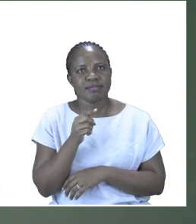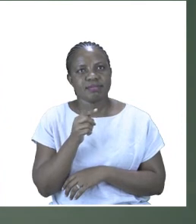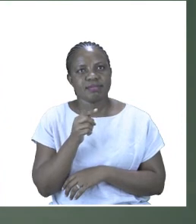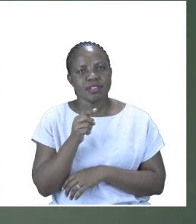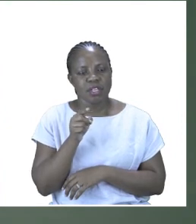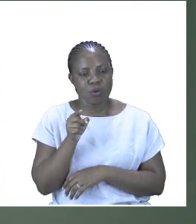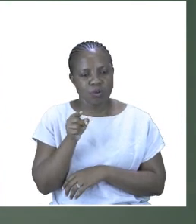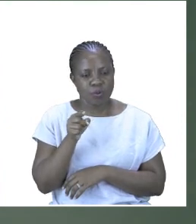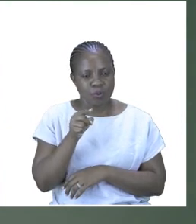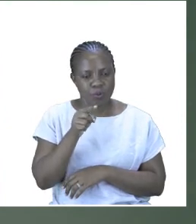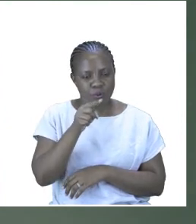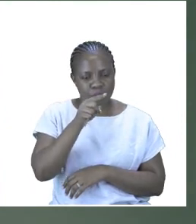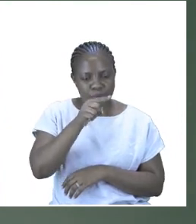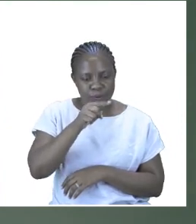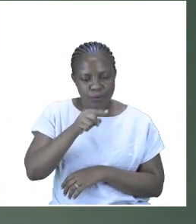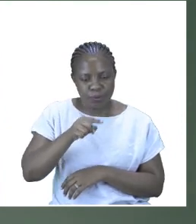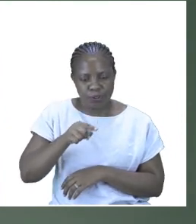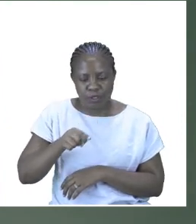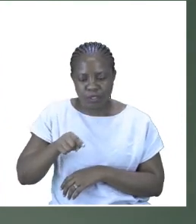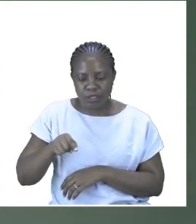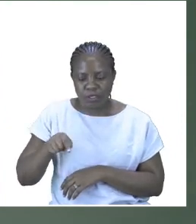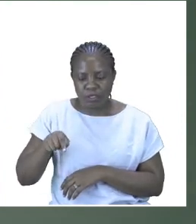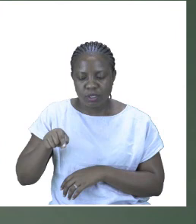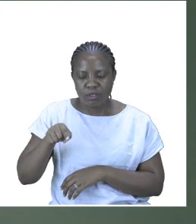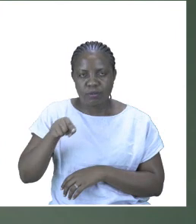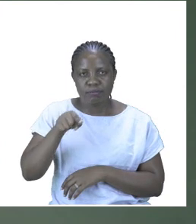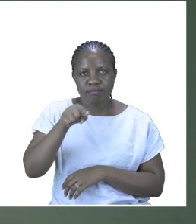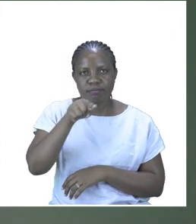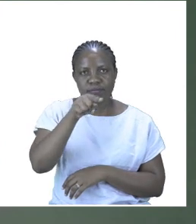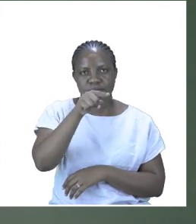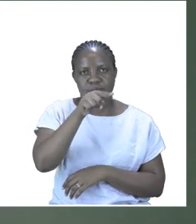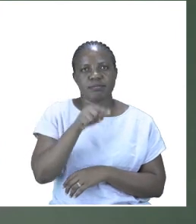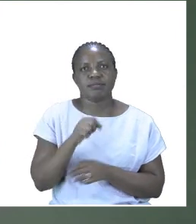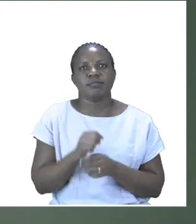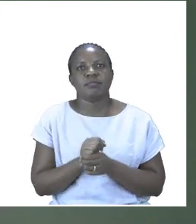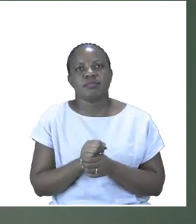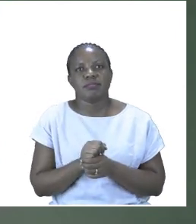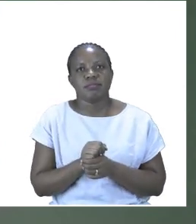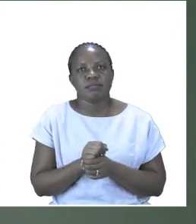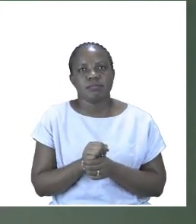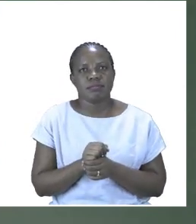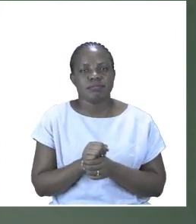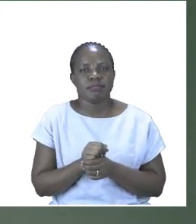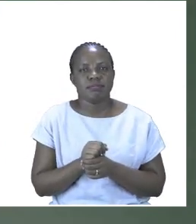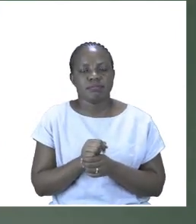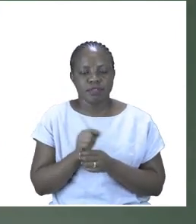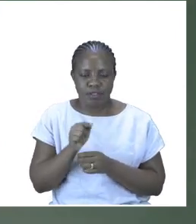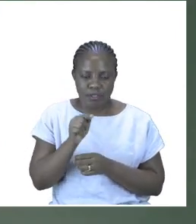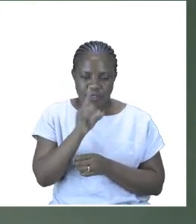can still see the letters. So I'm going to start at my D and I'm going to go round.